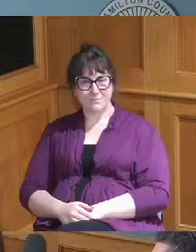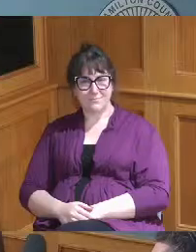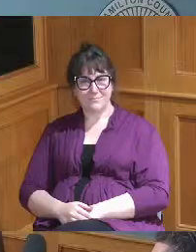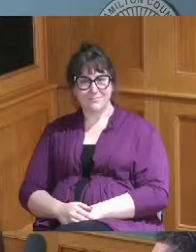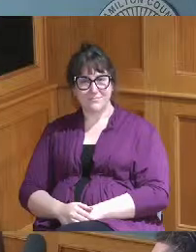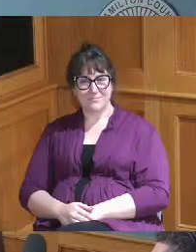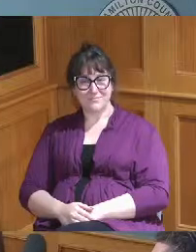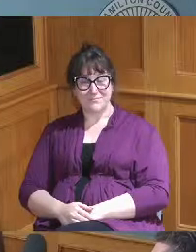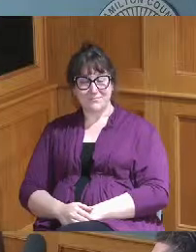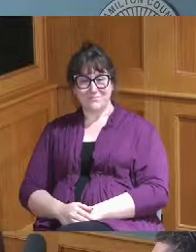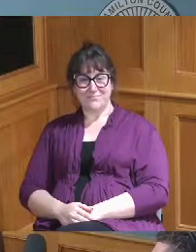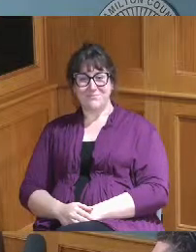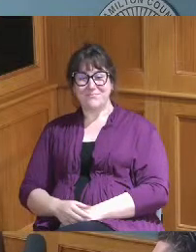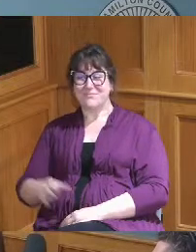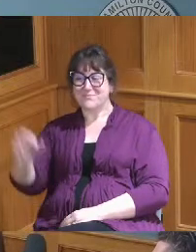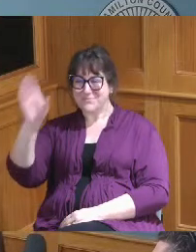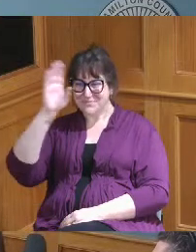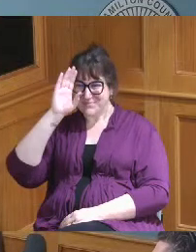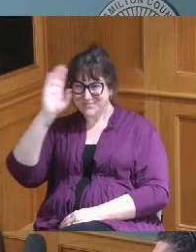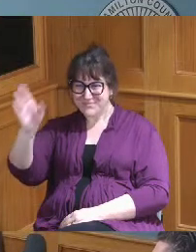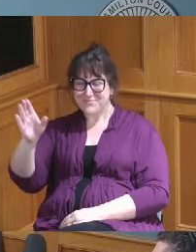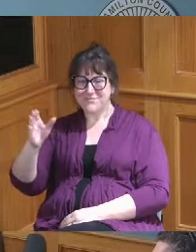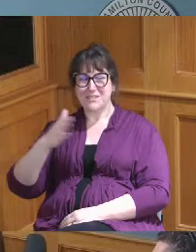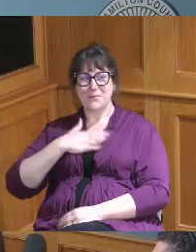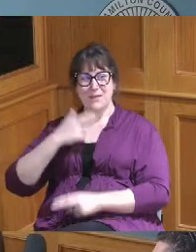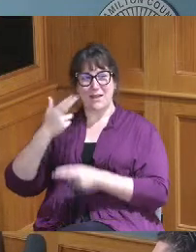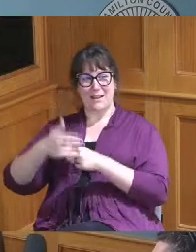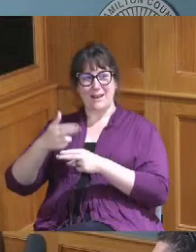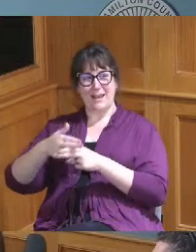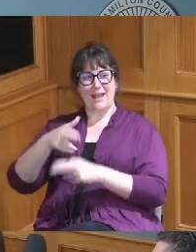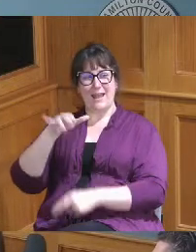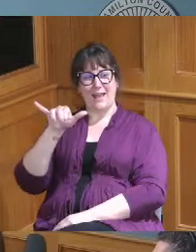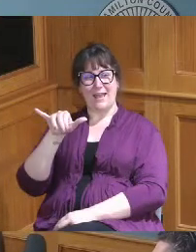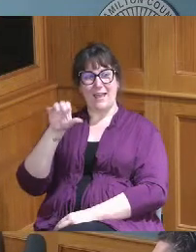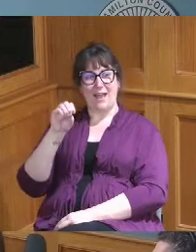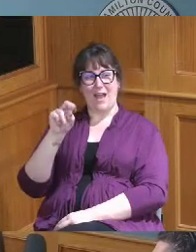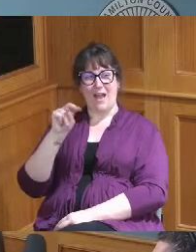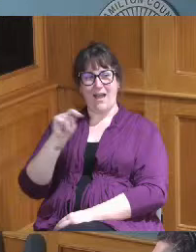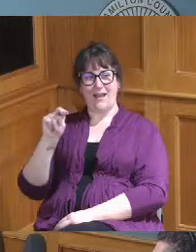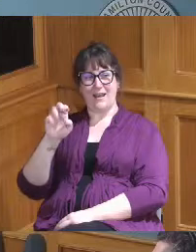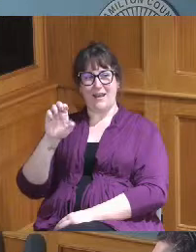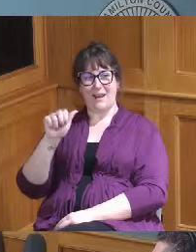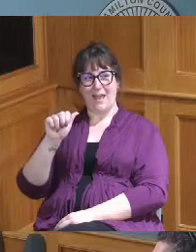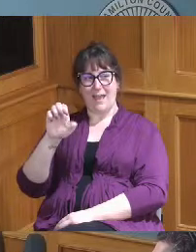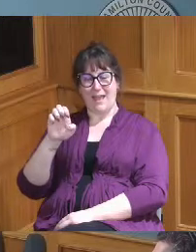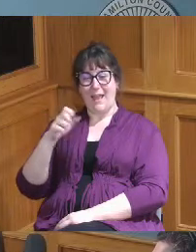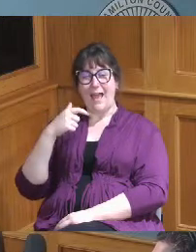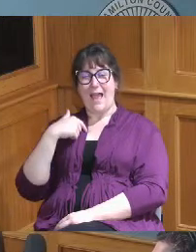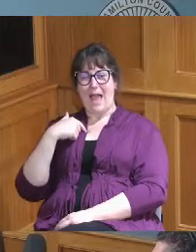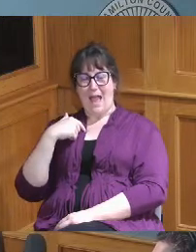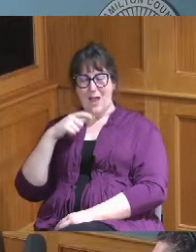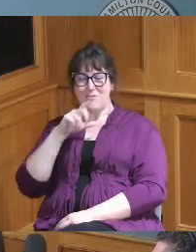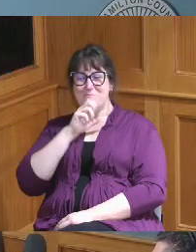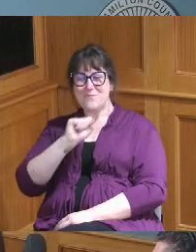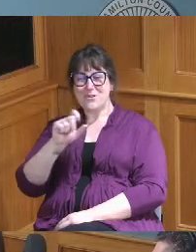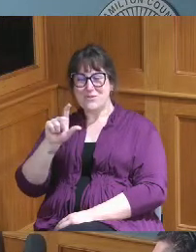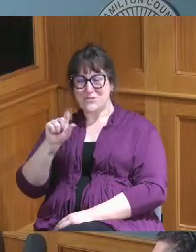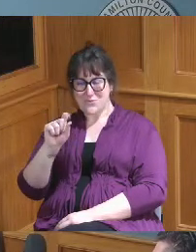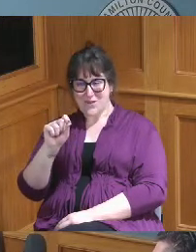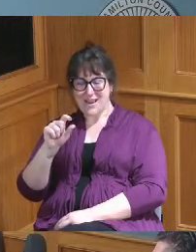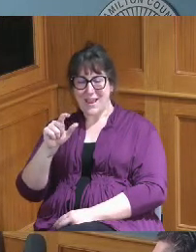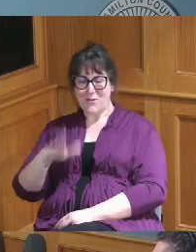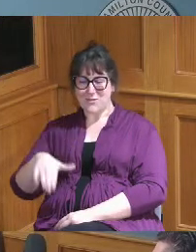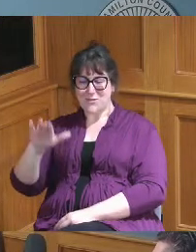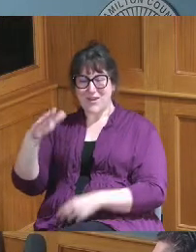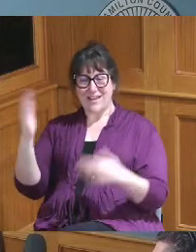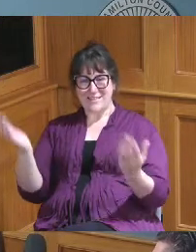Rich Risings Commissioners. My name is Yane Hobbs. I'm 25 years young, raised right here in West Ohio,